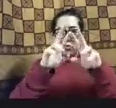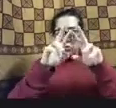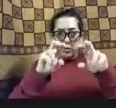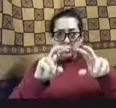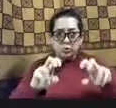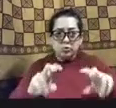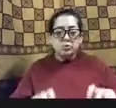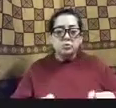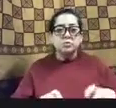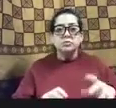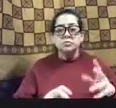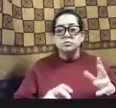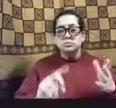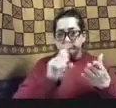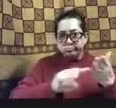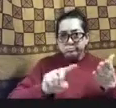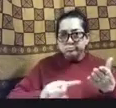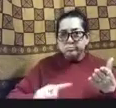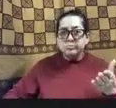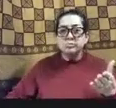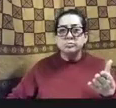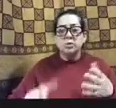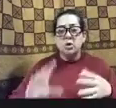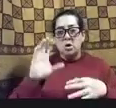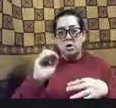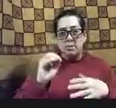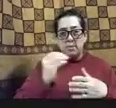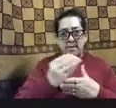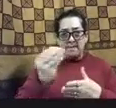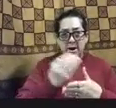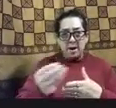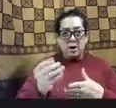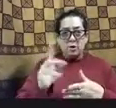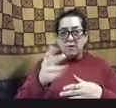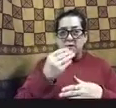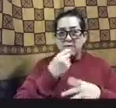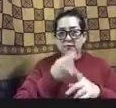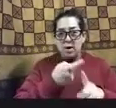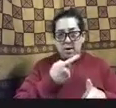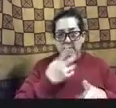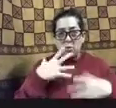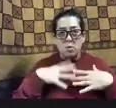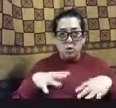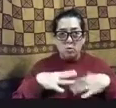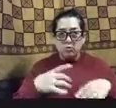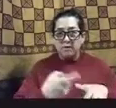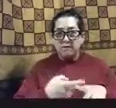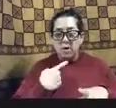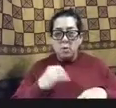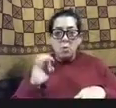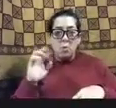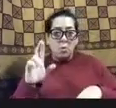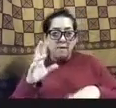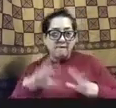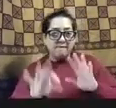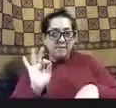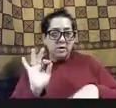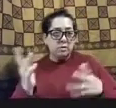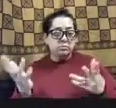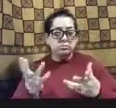research on the company you're buying your food from, your clothing from, or if you can find, you